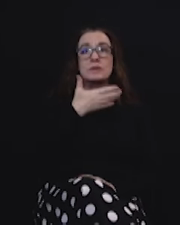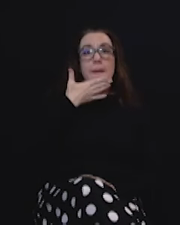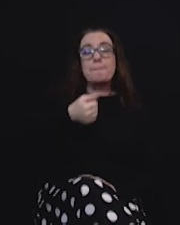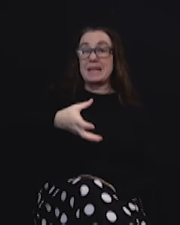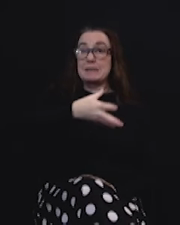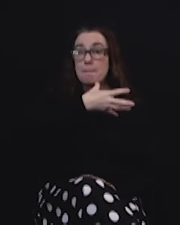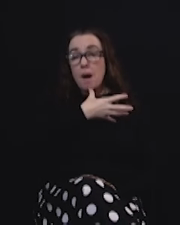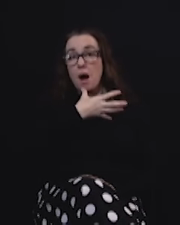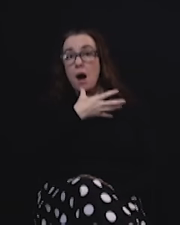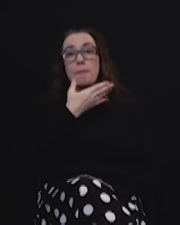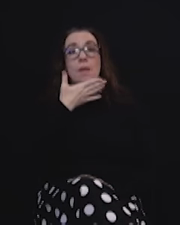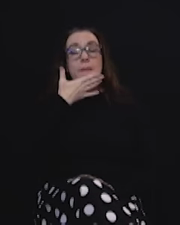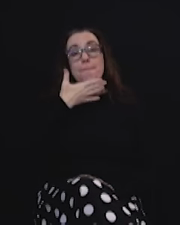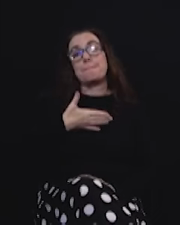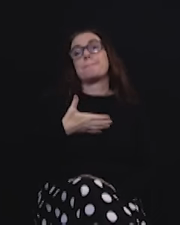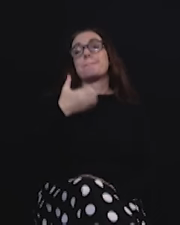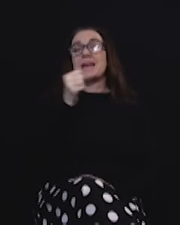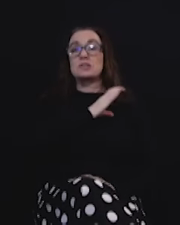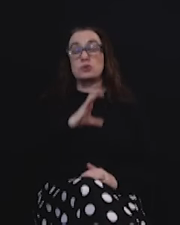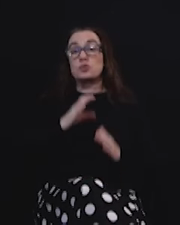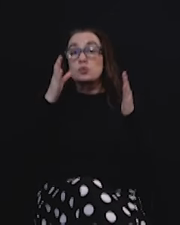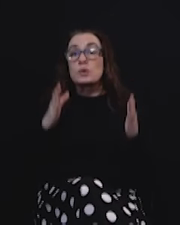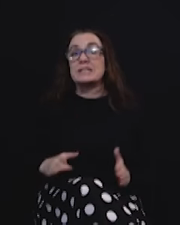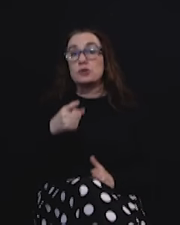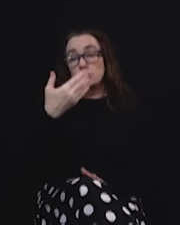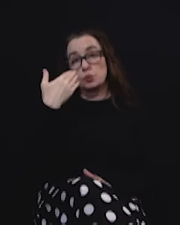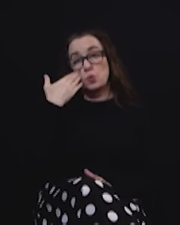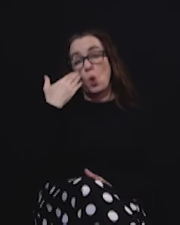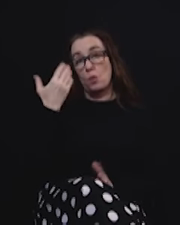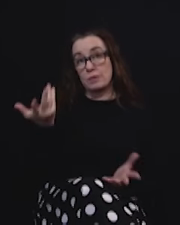Who is the best Christian that you know?